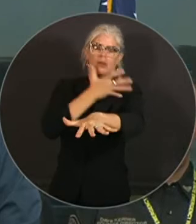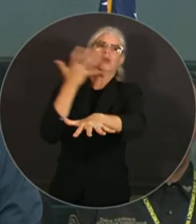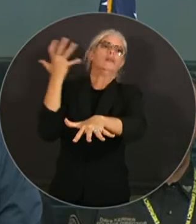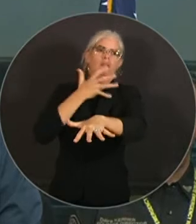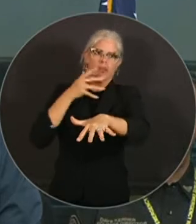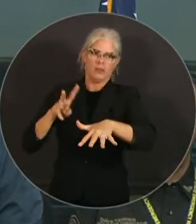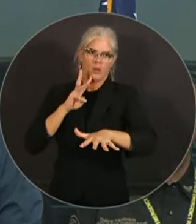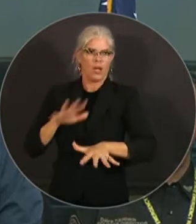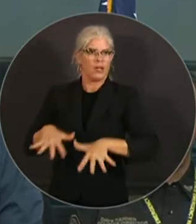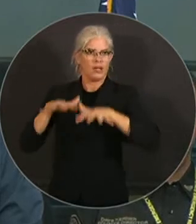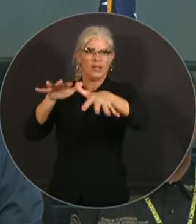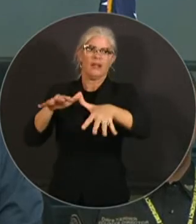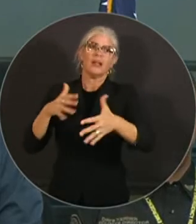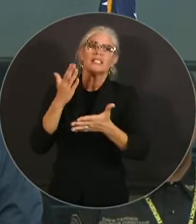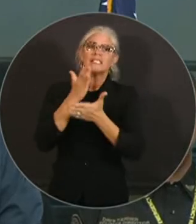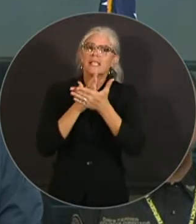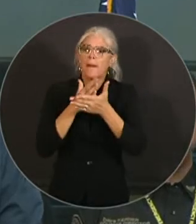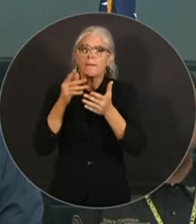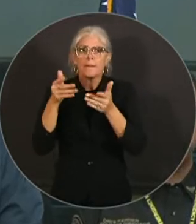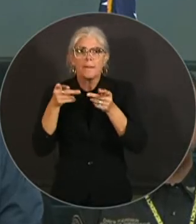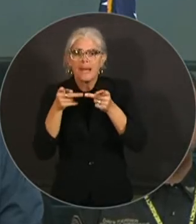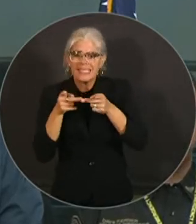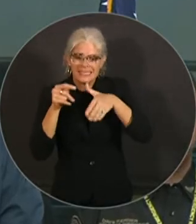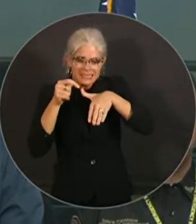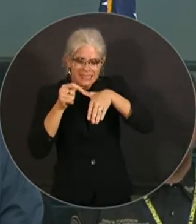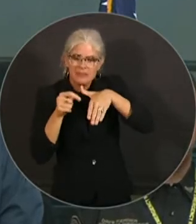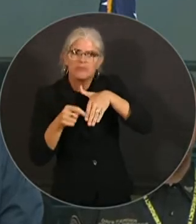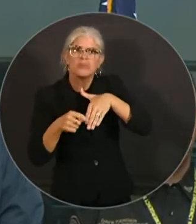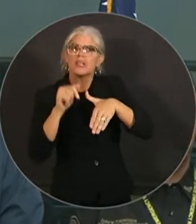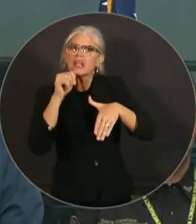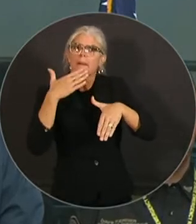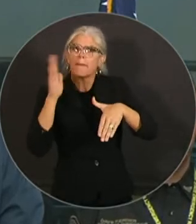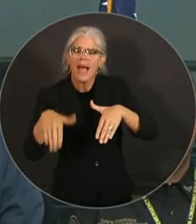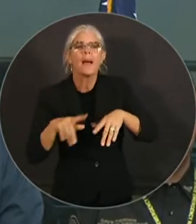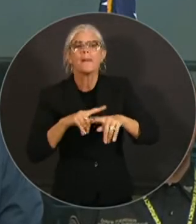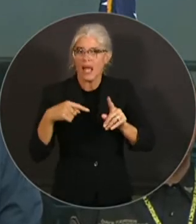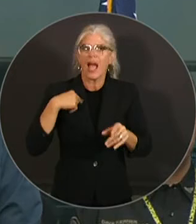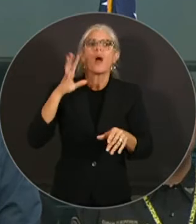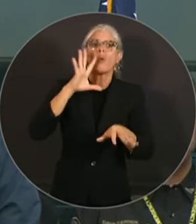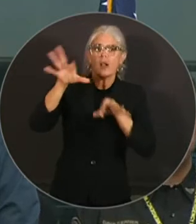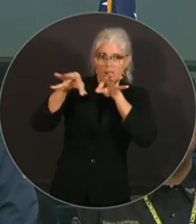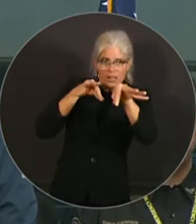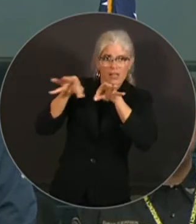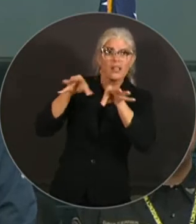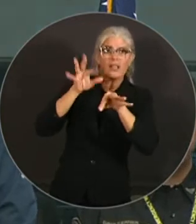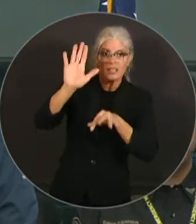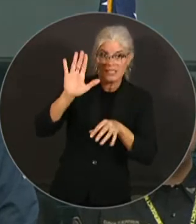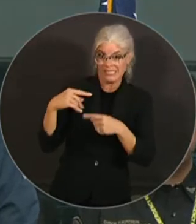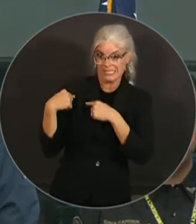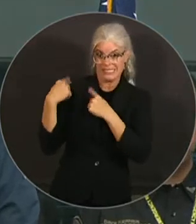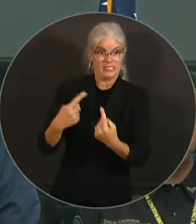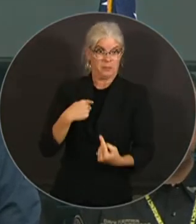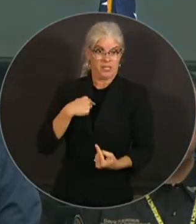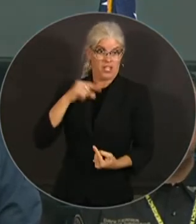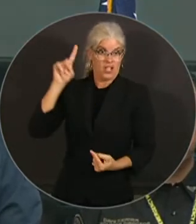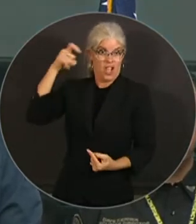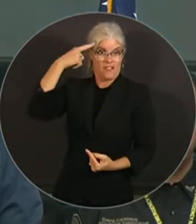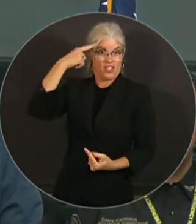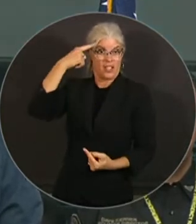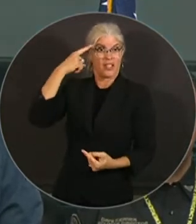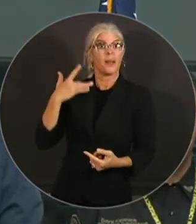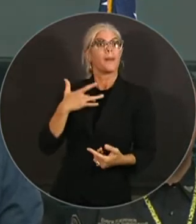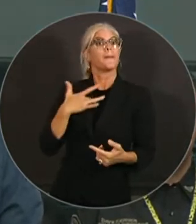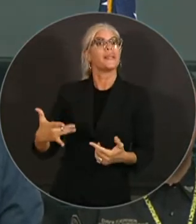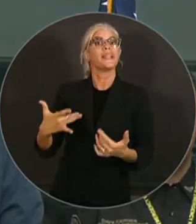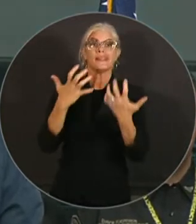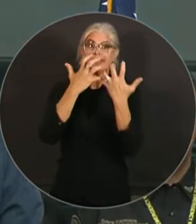or our private carriers. But I will say this, we, certainly since I've been governor, you game plan different types of scenarios